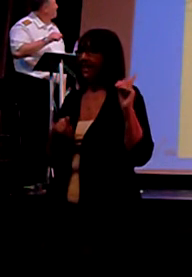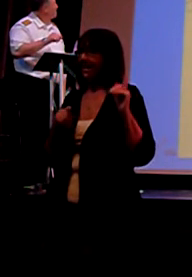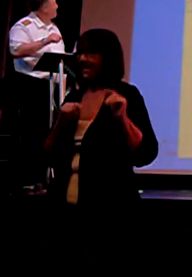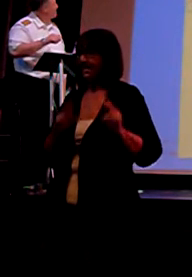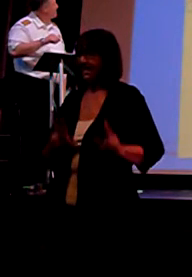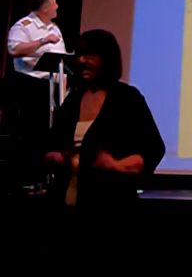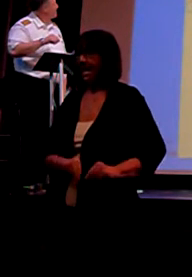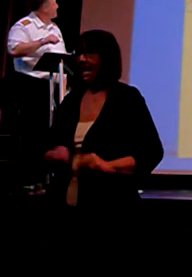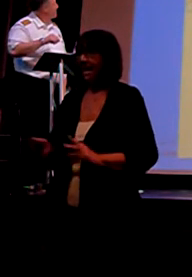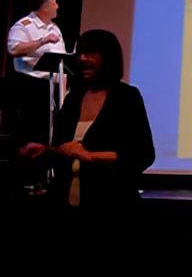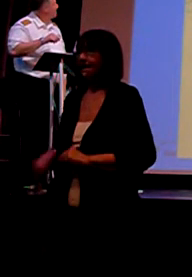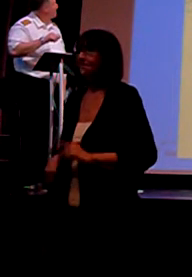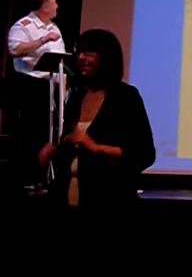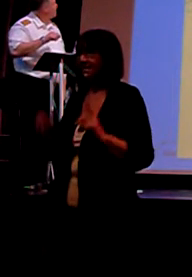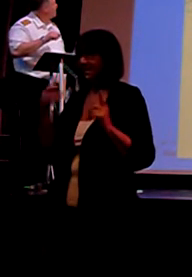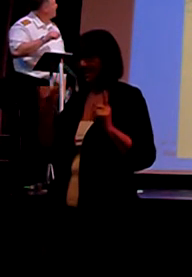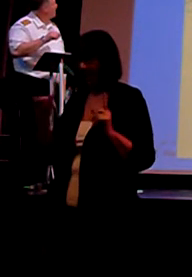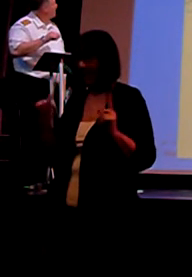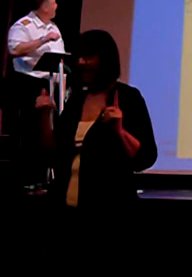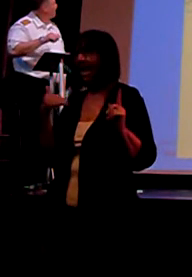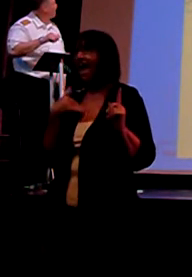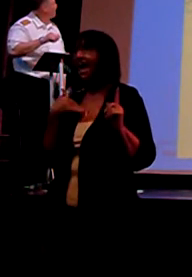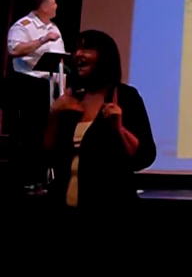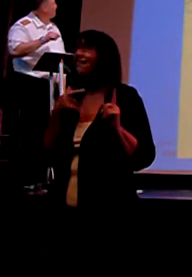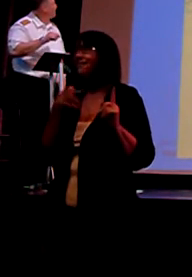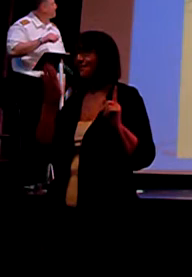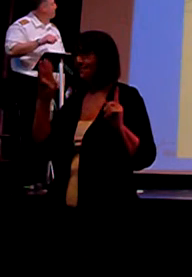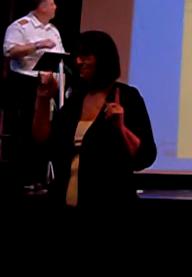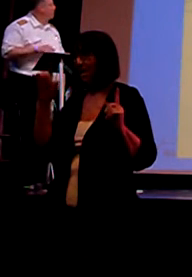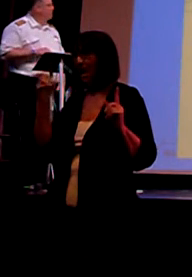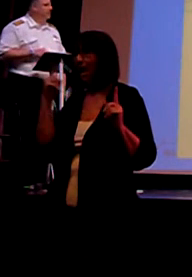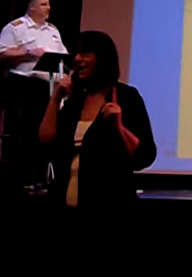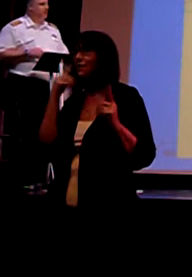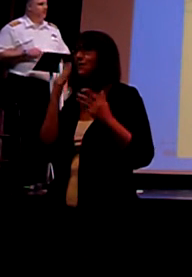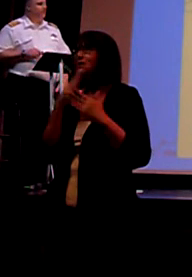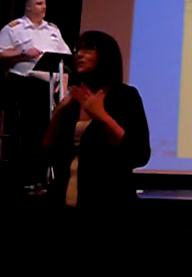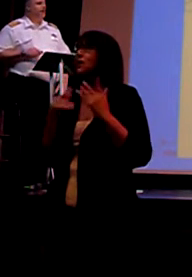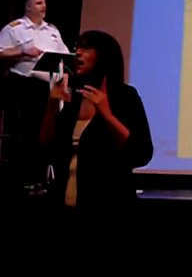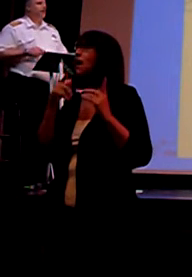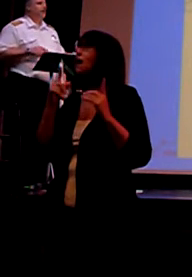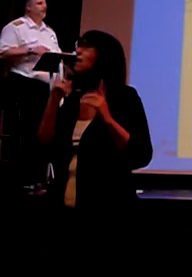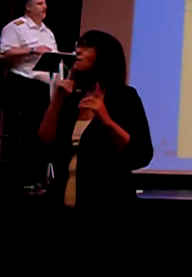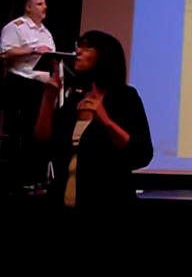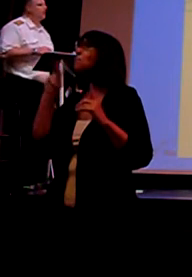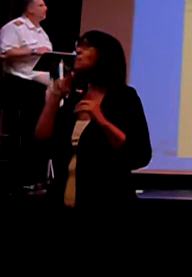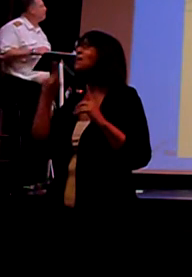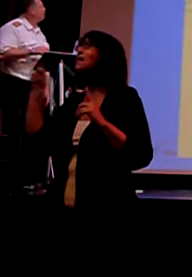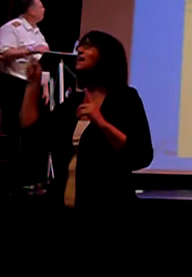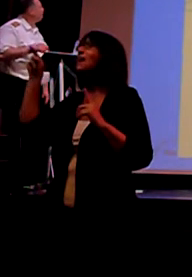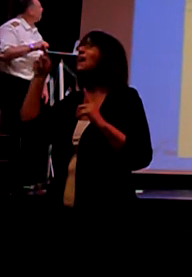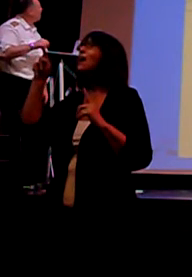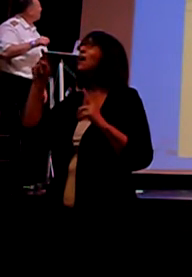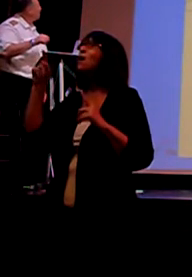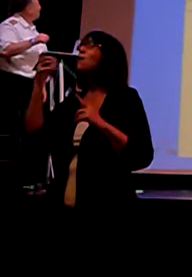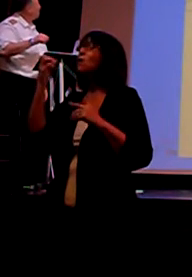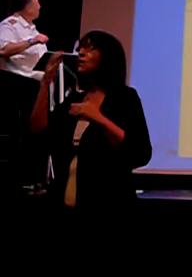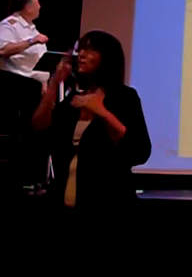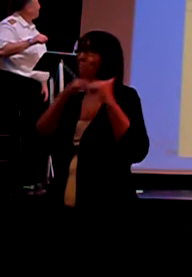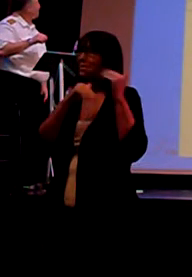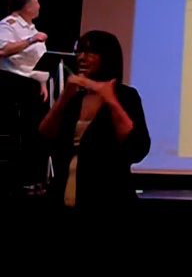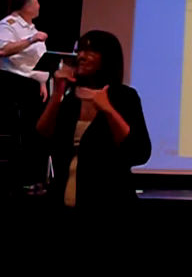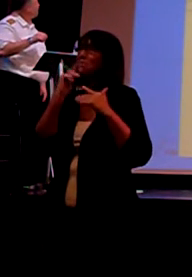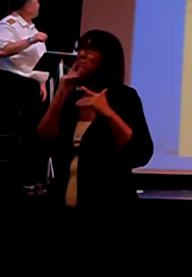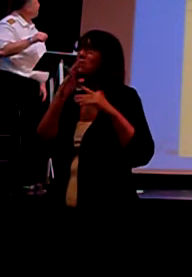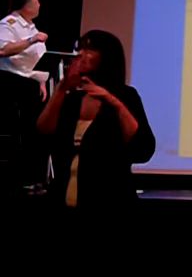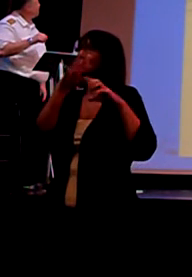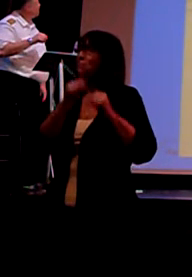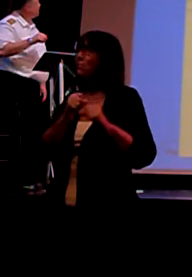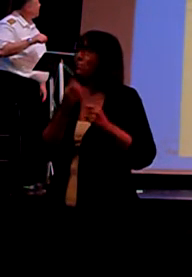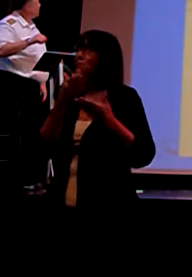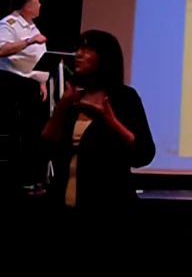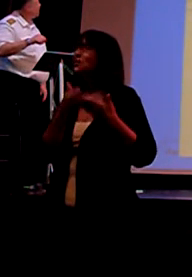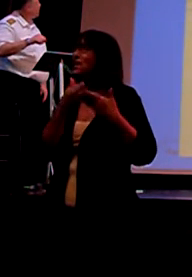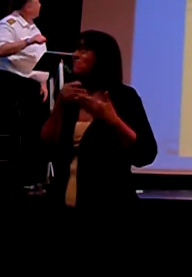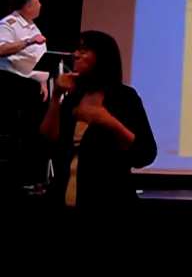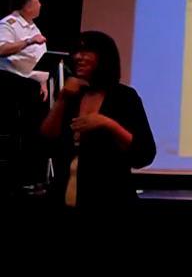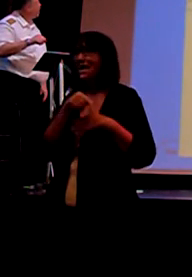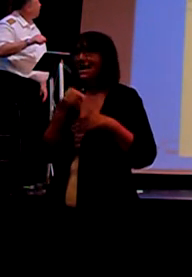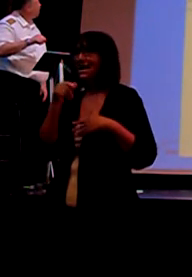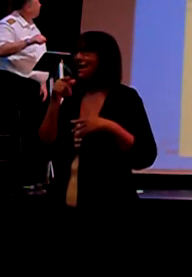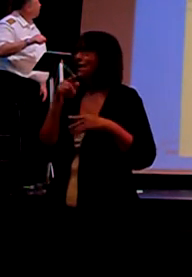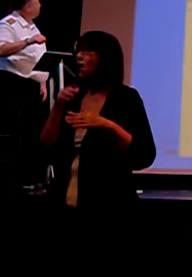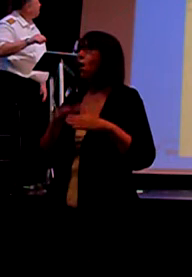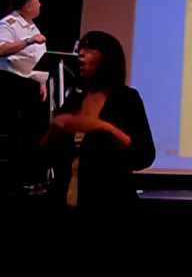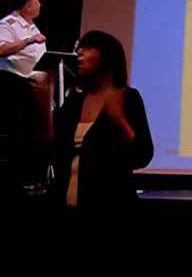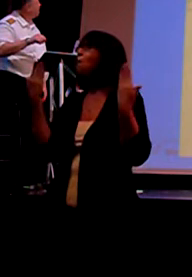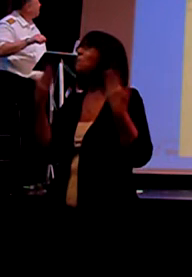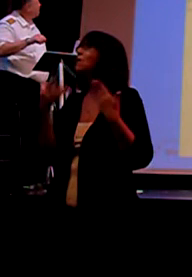base, still is a Navy base. I know that there are some forces that would like to build cruise ship piers here, open